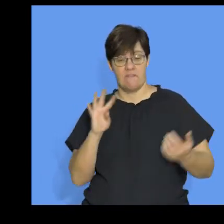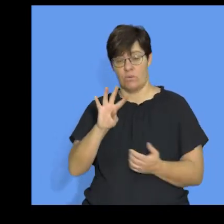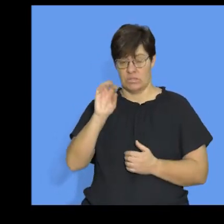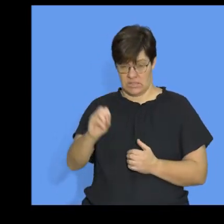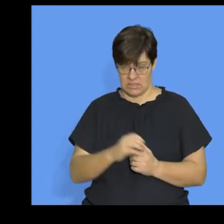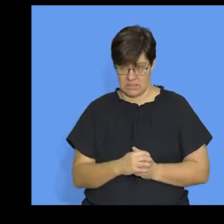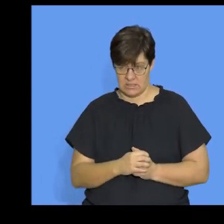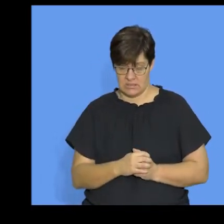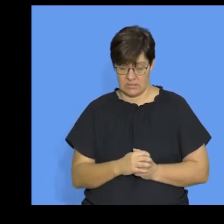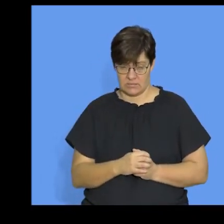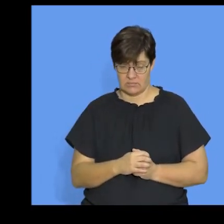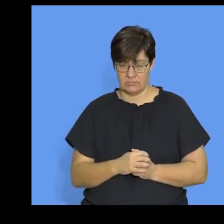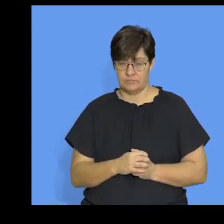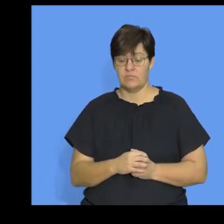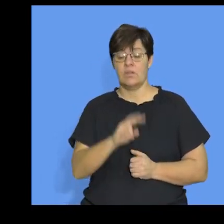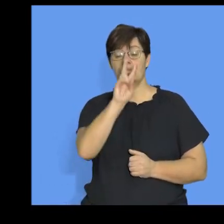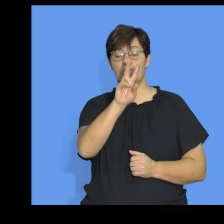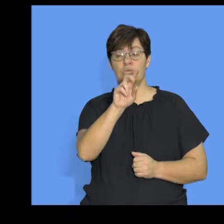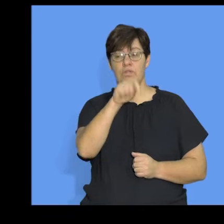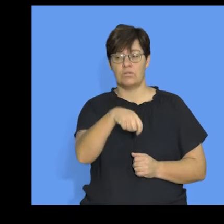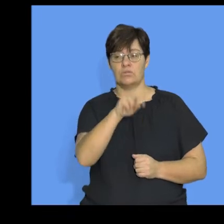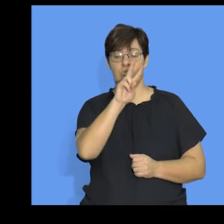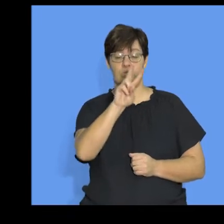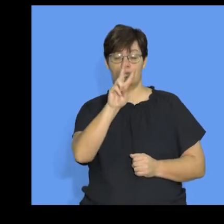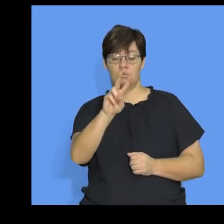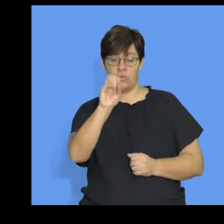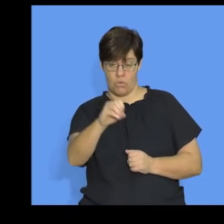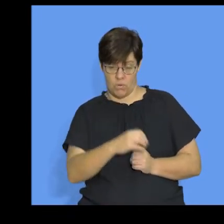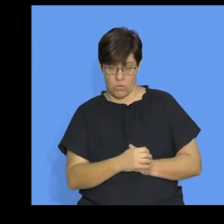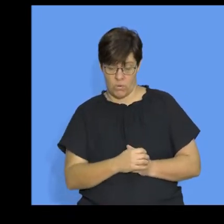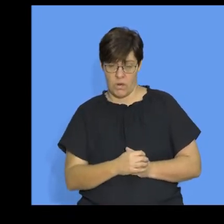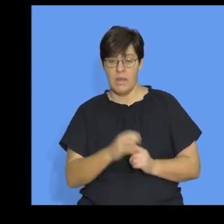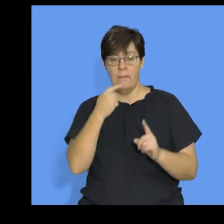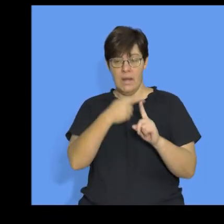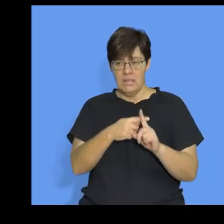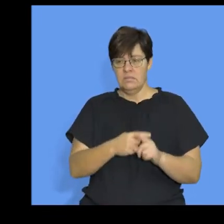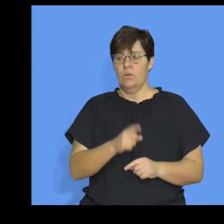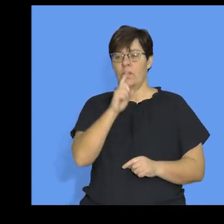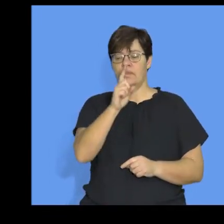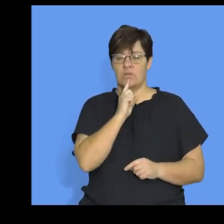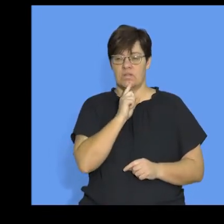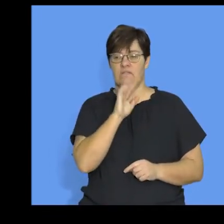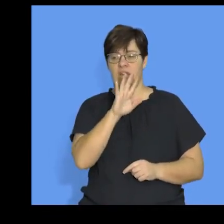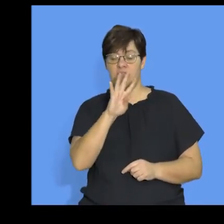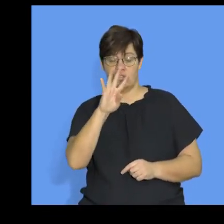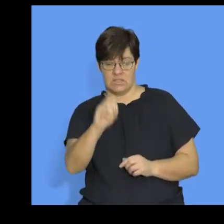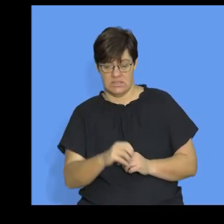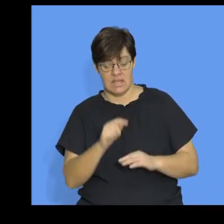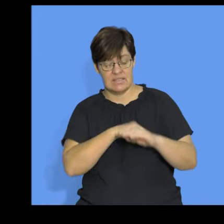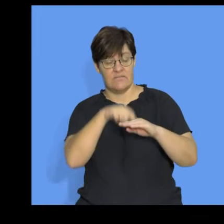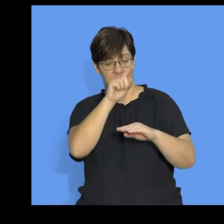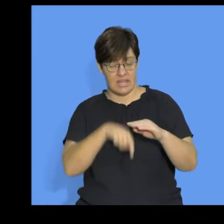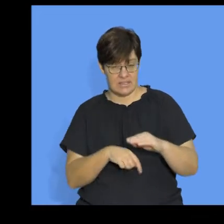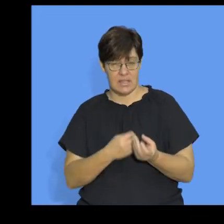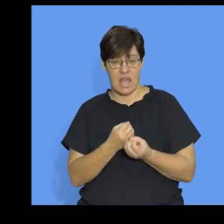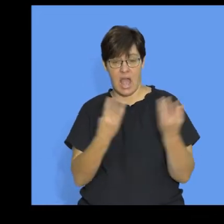go. You take the 2,220 plus the 1,540 divided by the number of 40,